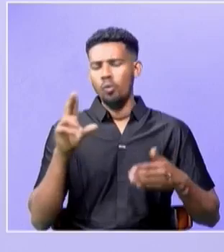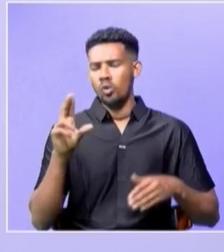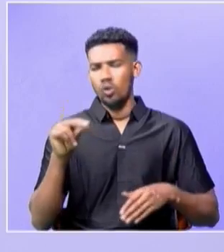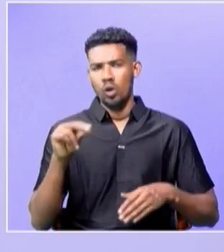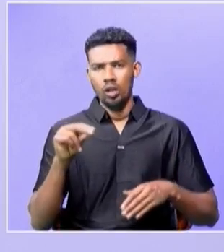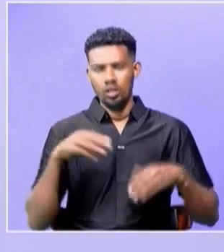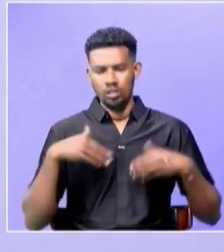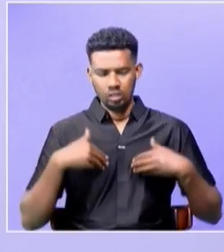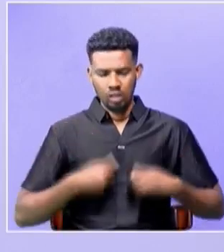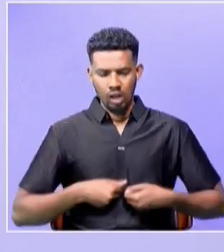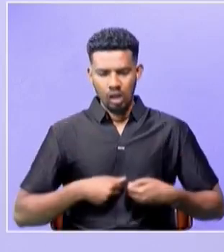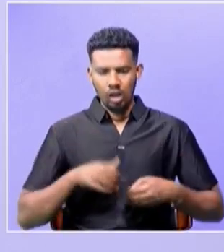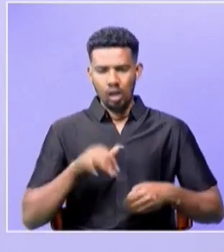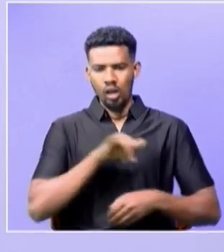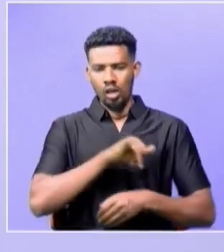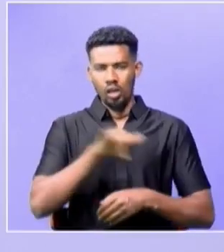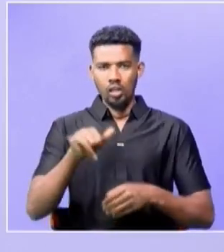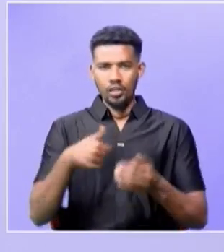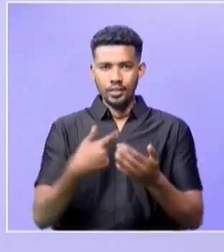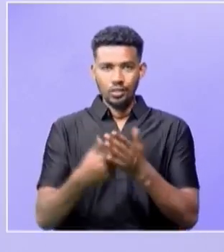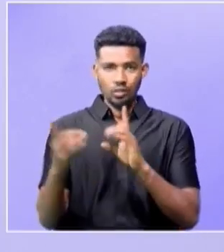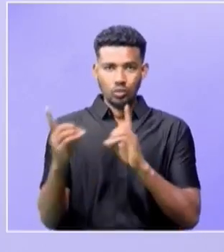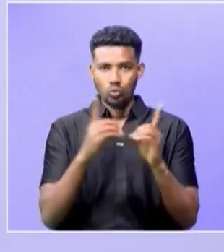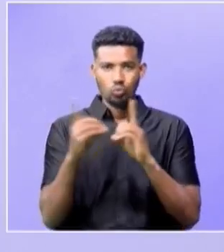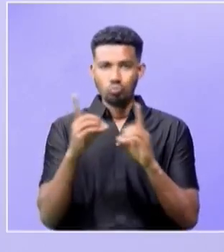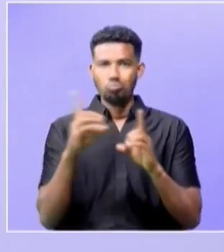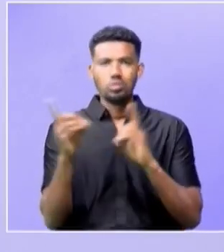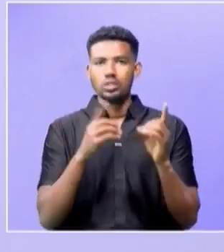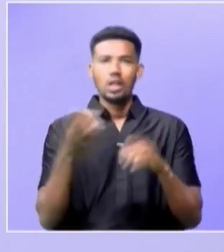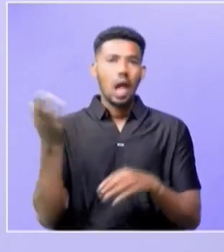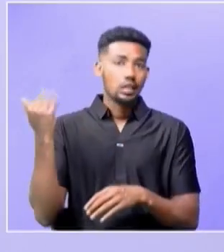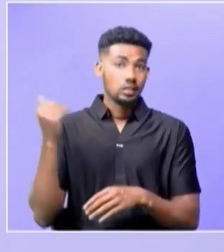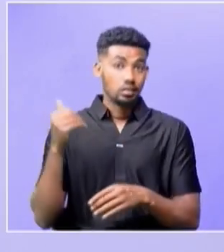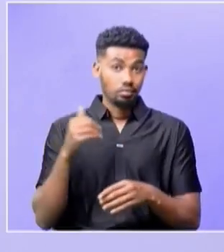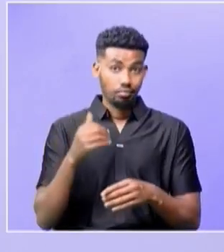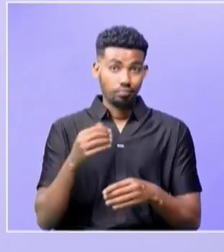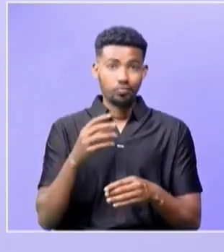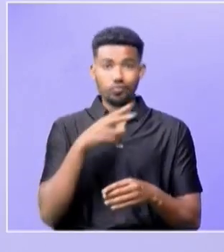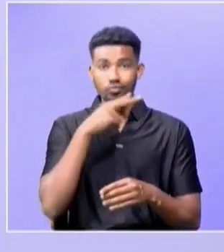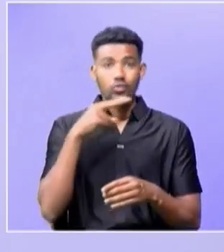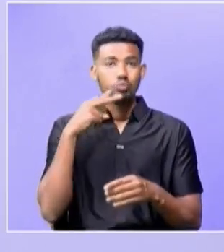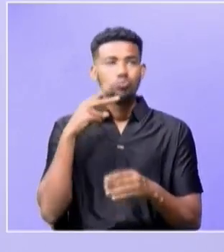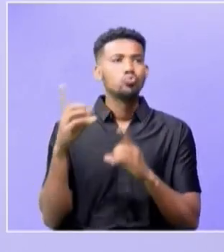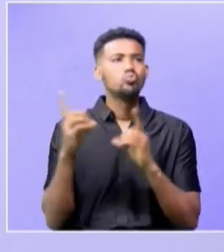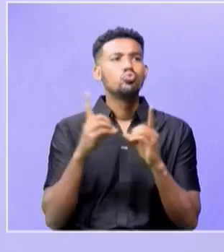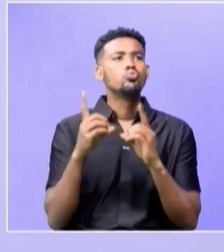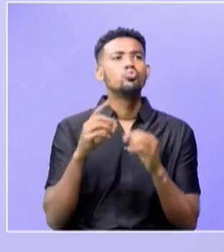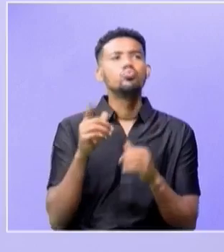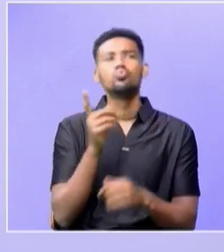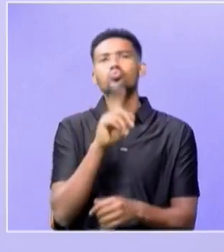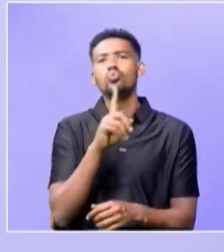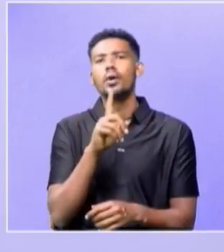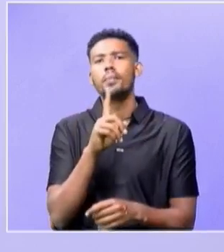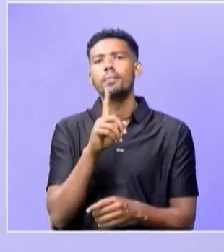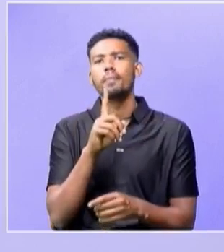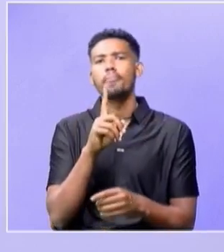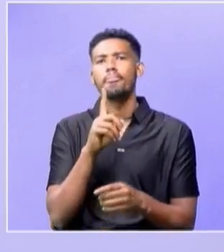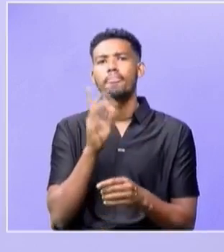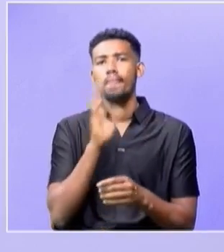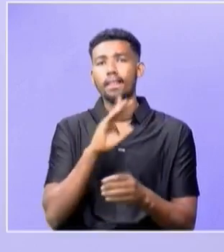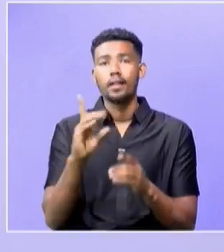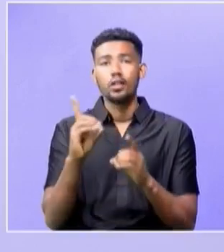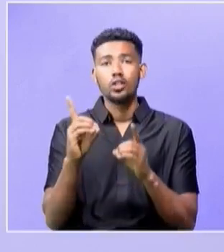Here is do and does are called verb to do. Verb to do. So here is neither do